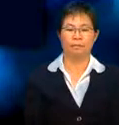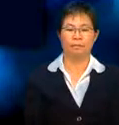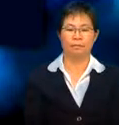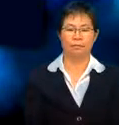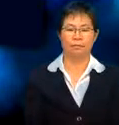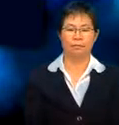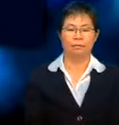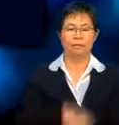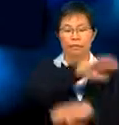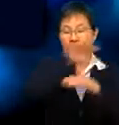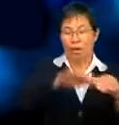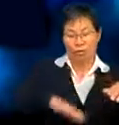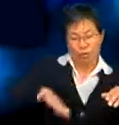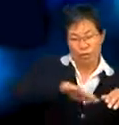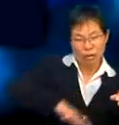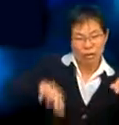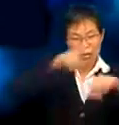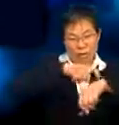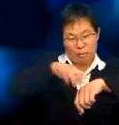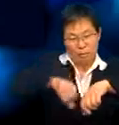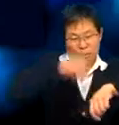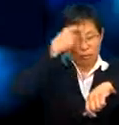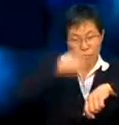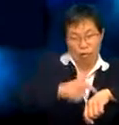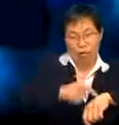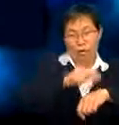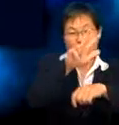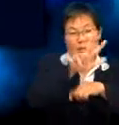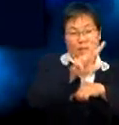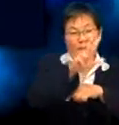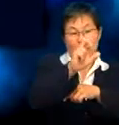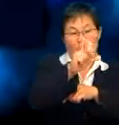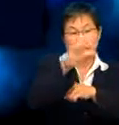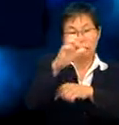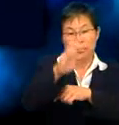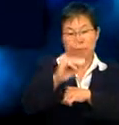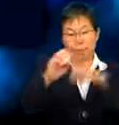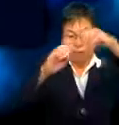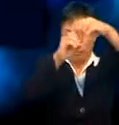Well, the average time taken for the 30-centimeter pendulum